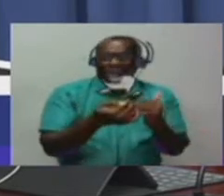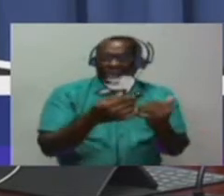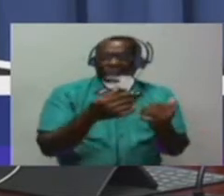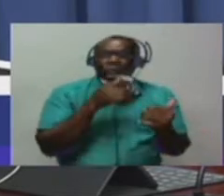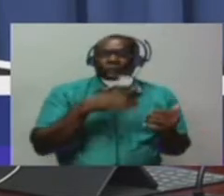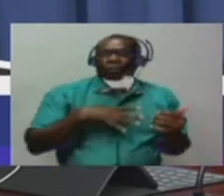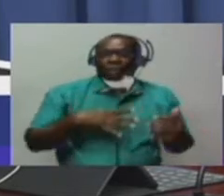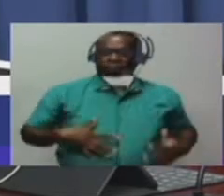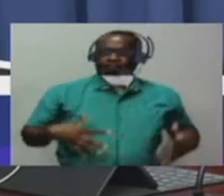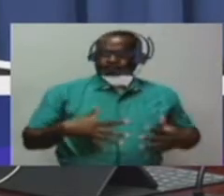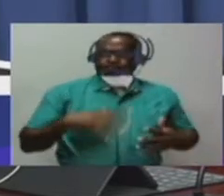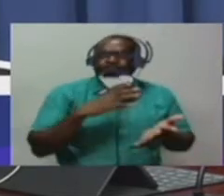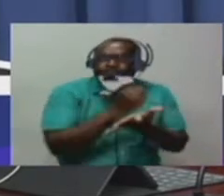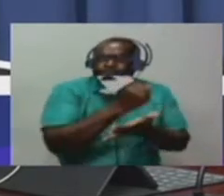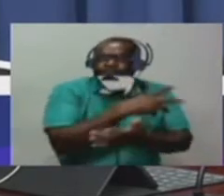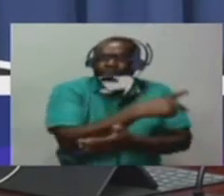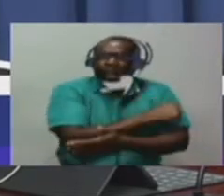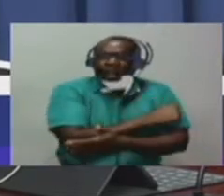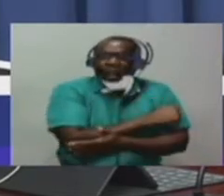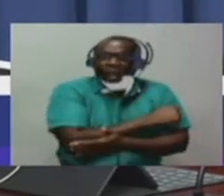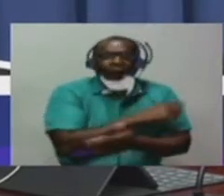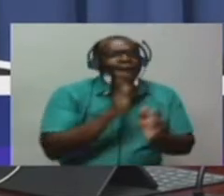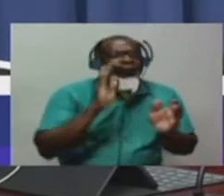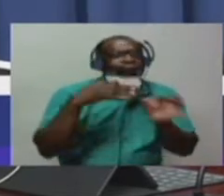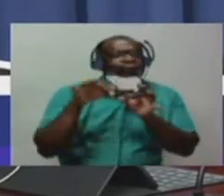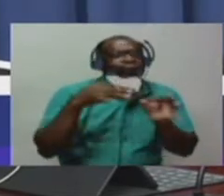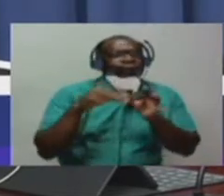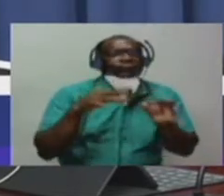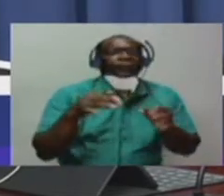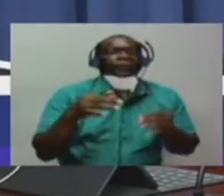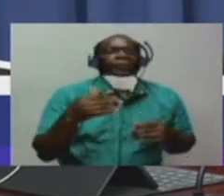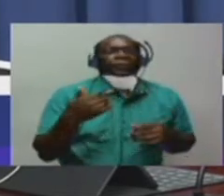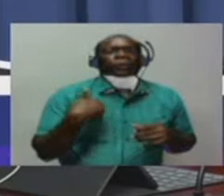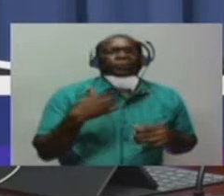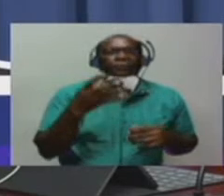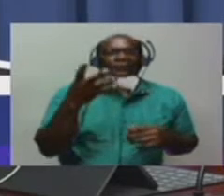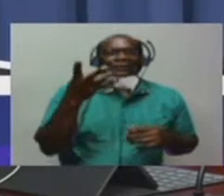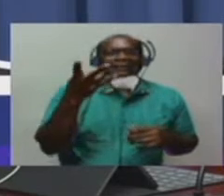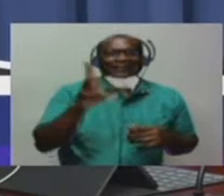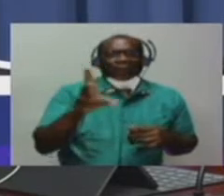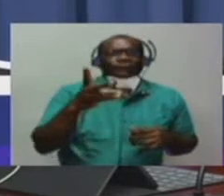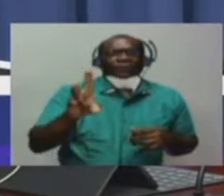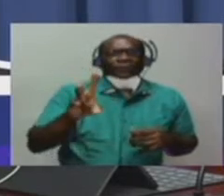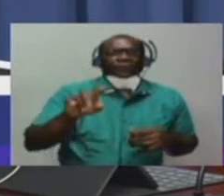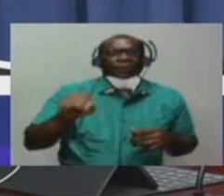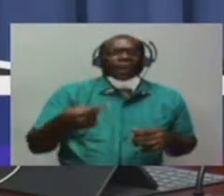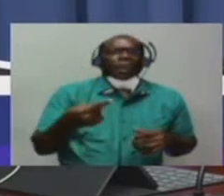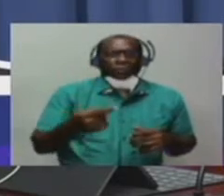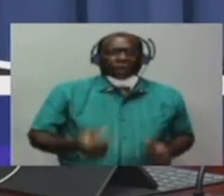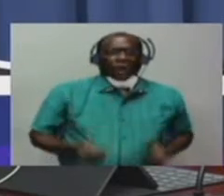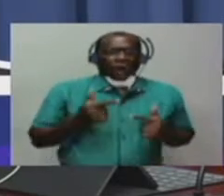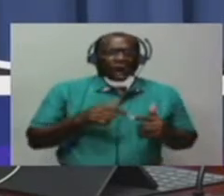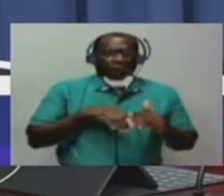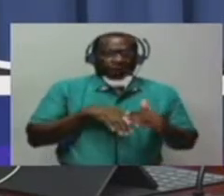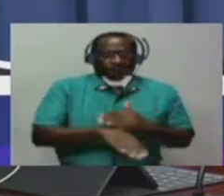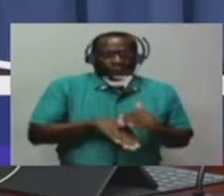you a breakdown. We have roughly about 17,000 live births per year in Trinidad and